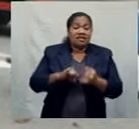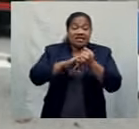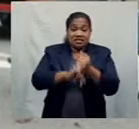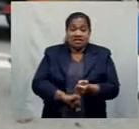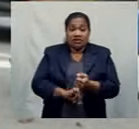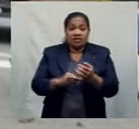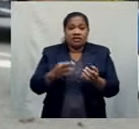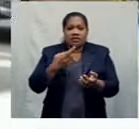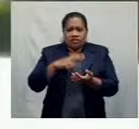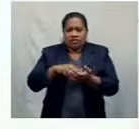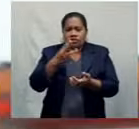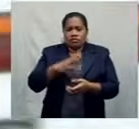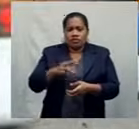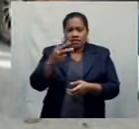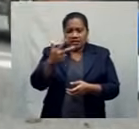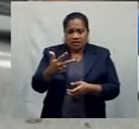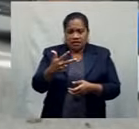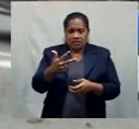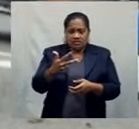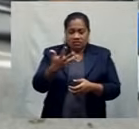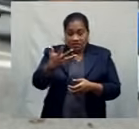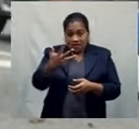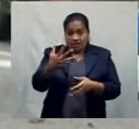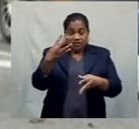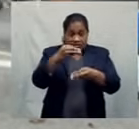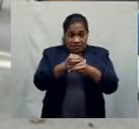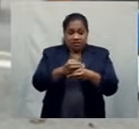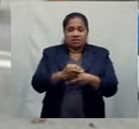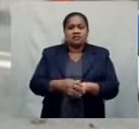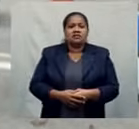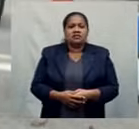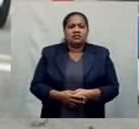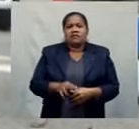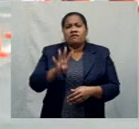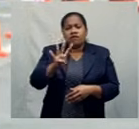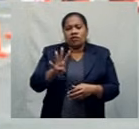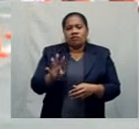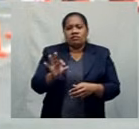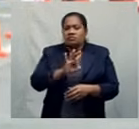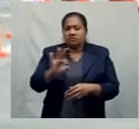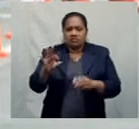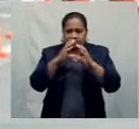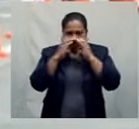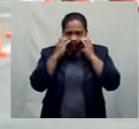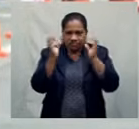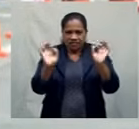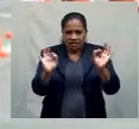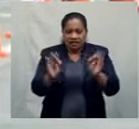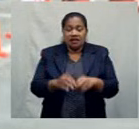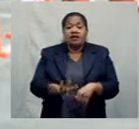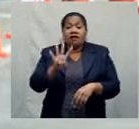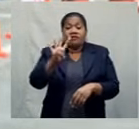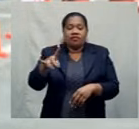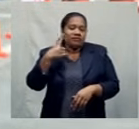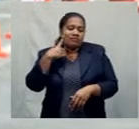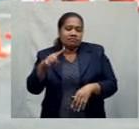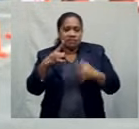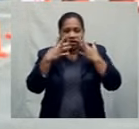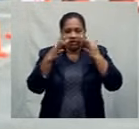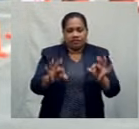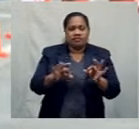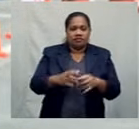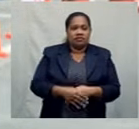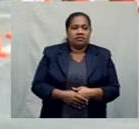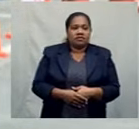cases in total, 22 for social gathering, 4 for failure to wear a mask, and 3 for breach of curfew. The arrests for